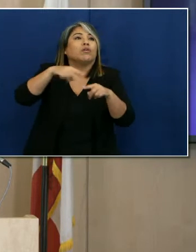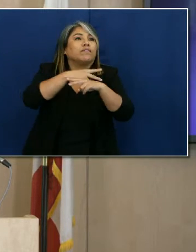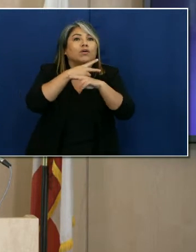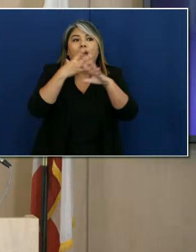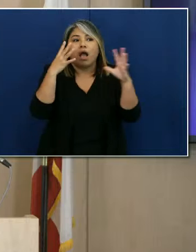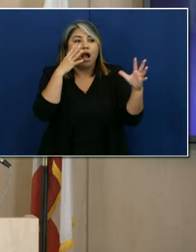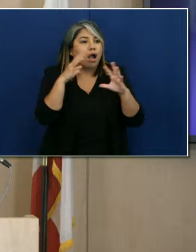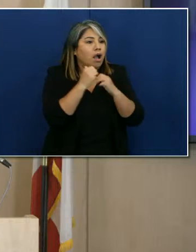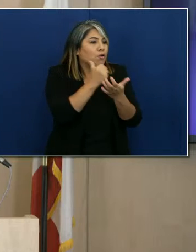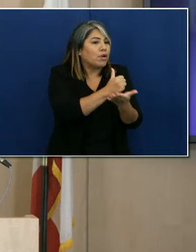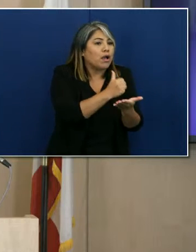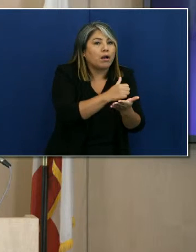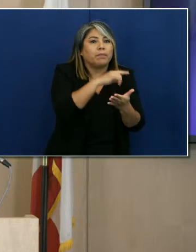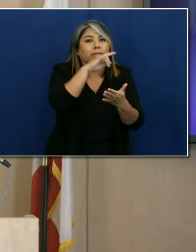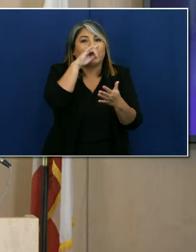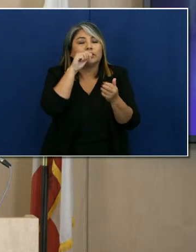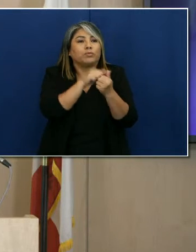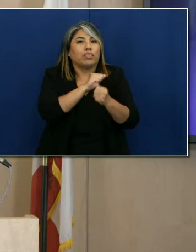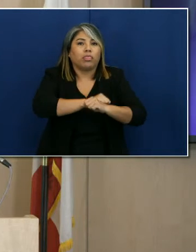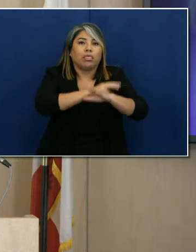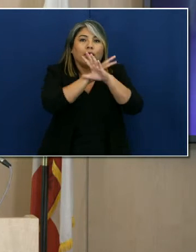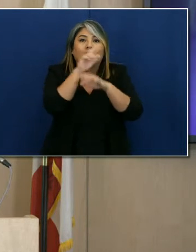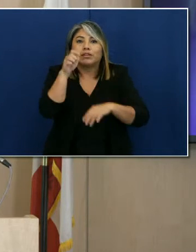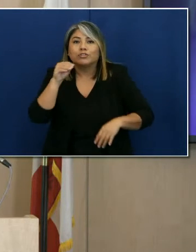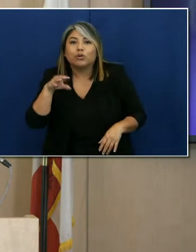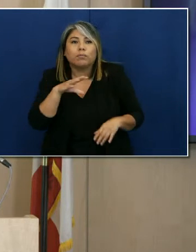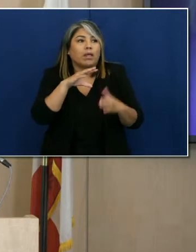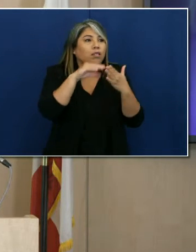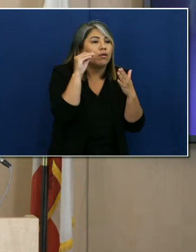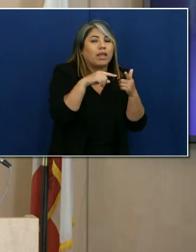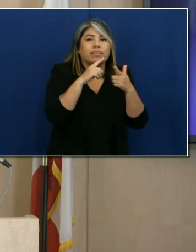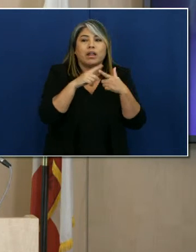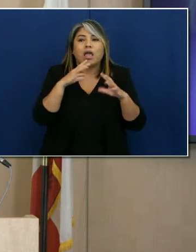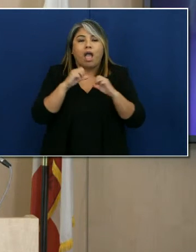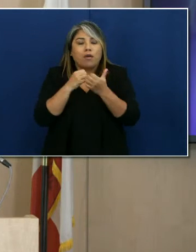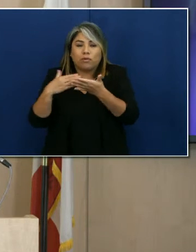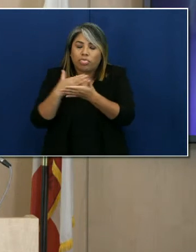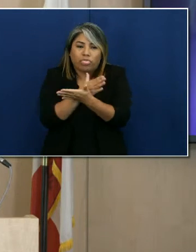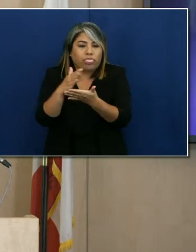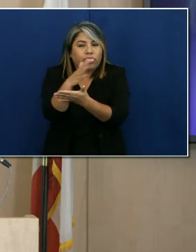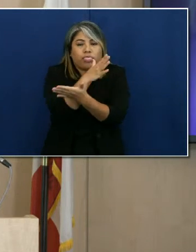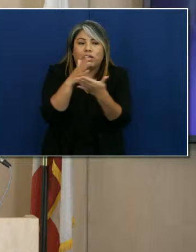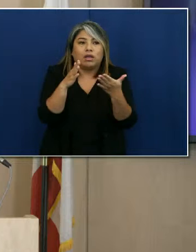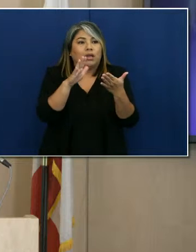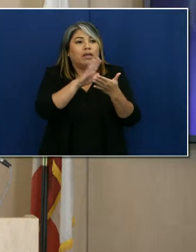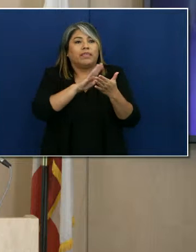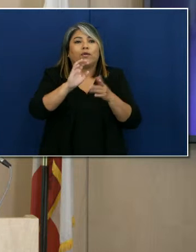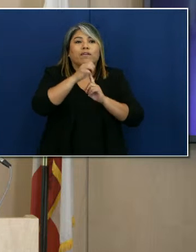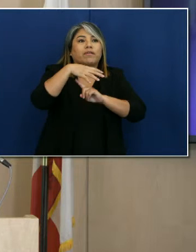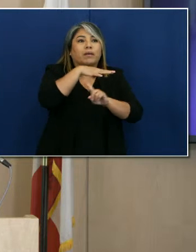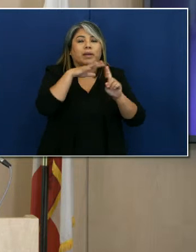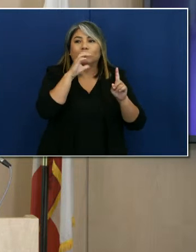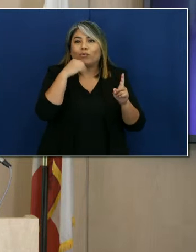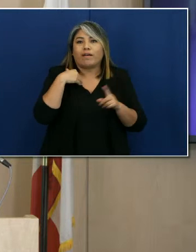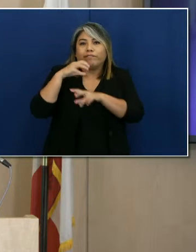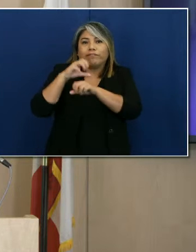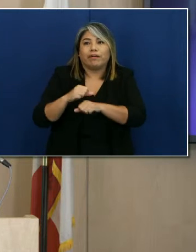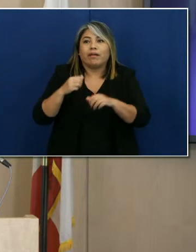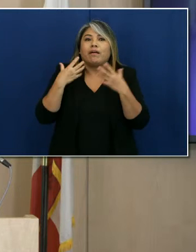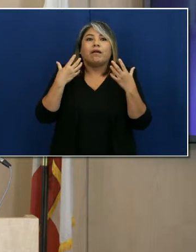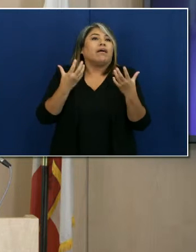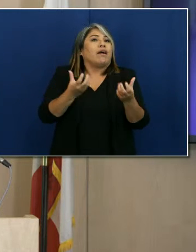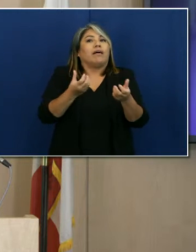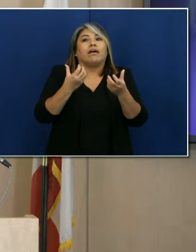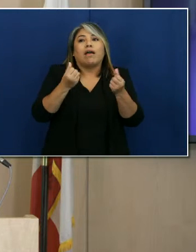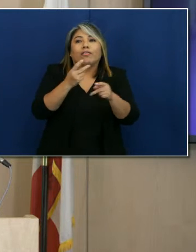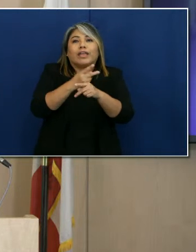their kids Zoom learn, and they're expected how to navigate through it all in an environment where they may not have traditional access to health care,